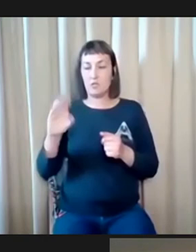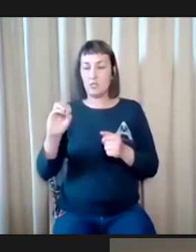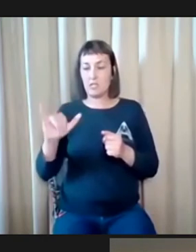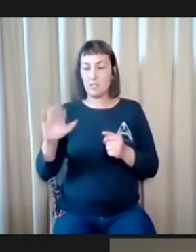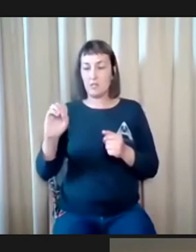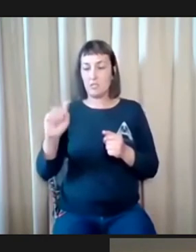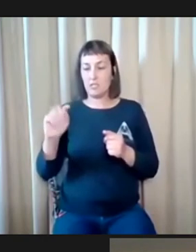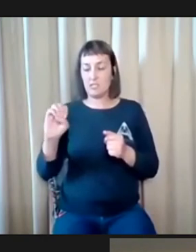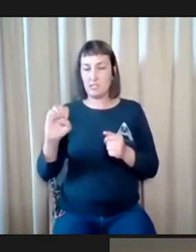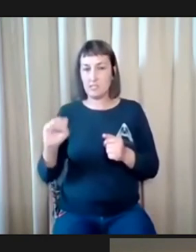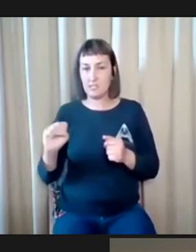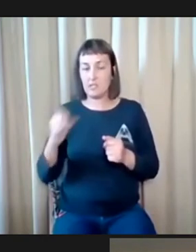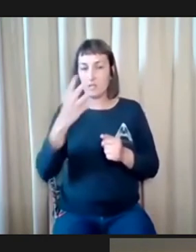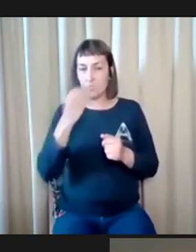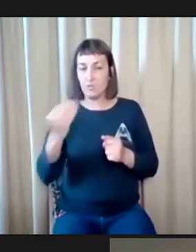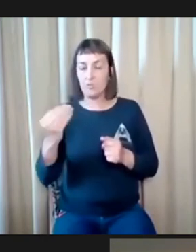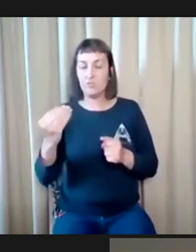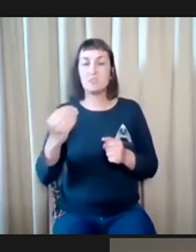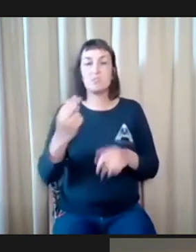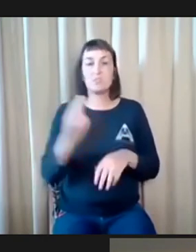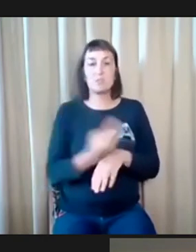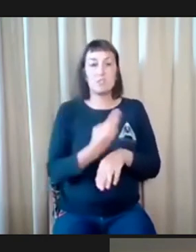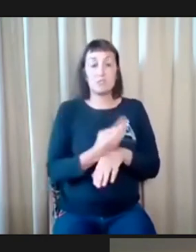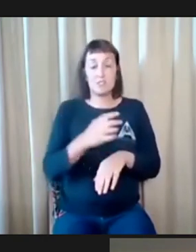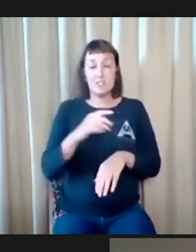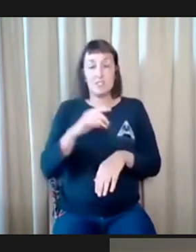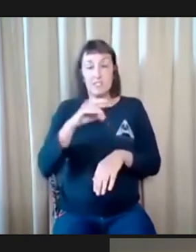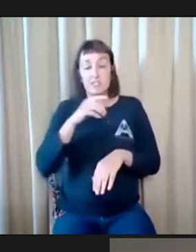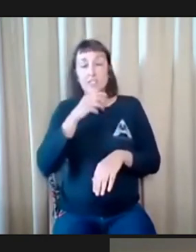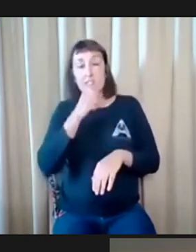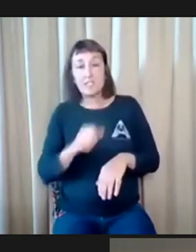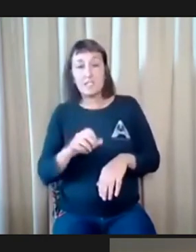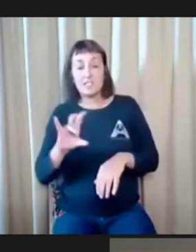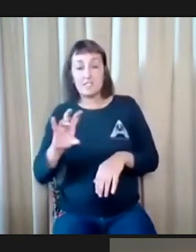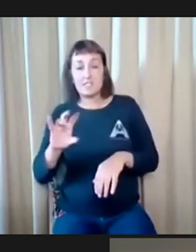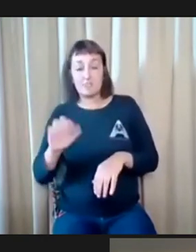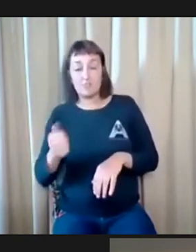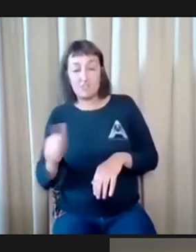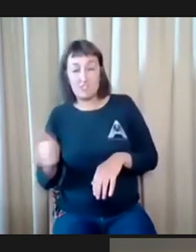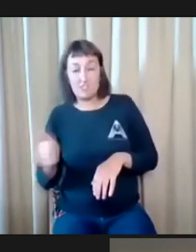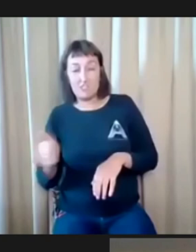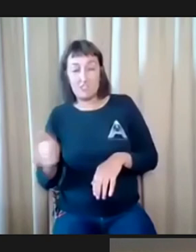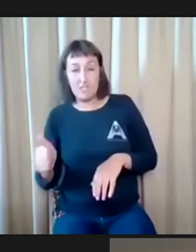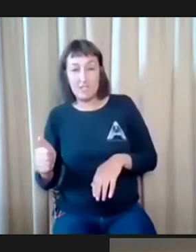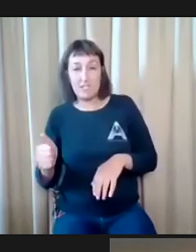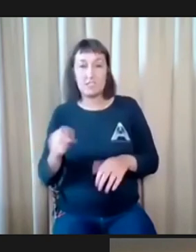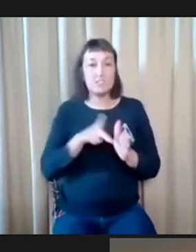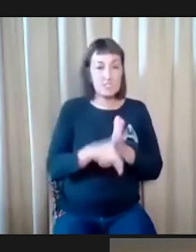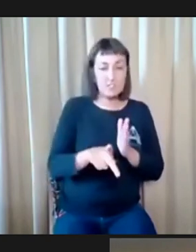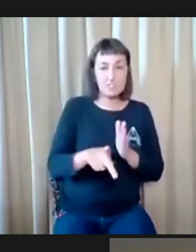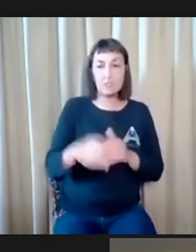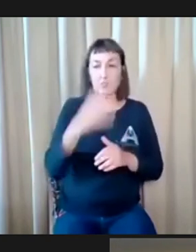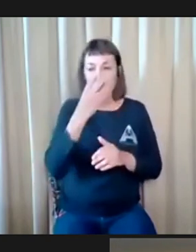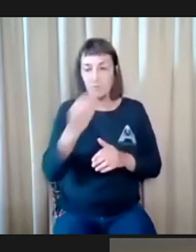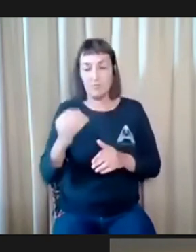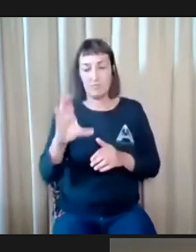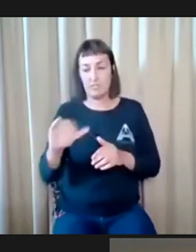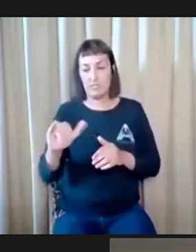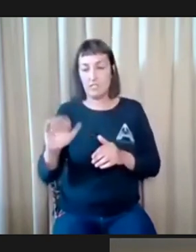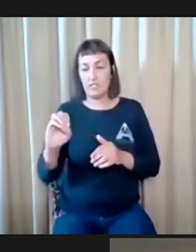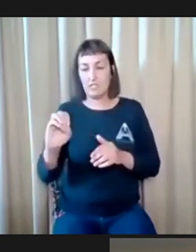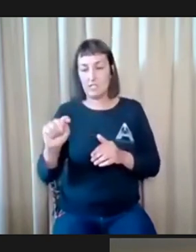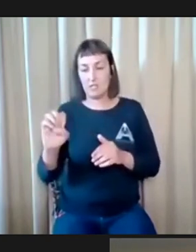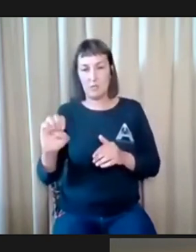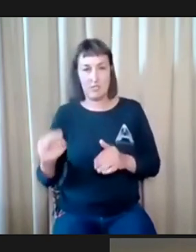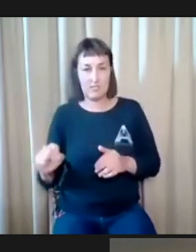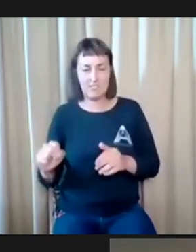young as 10 years old to be involved. I mean, to go out and kill wolves and coyotes. Just unbelievable that that is legal by